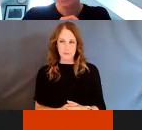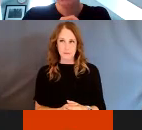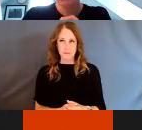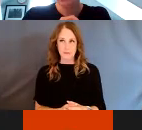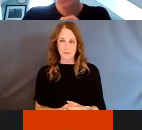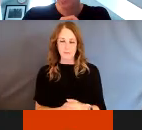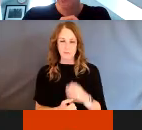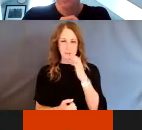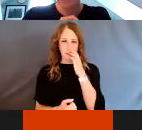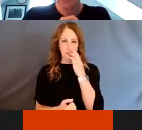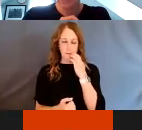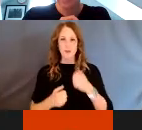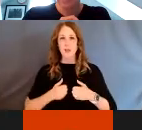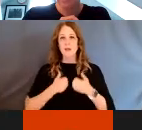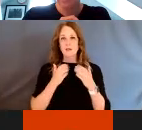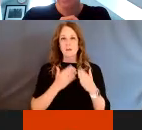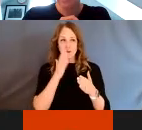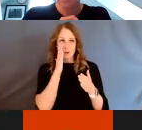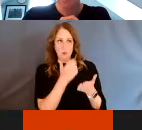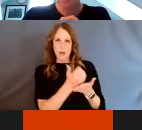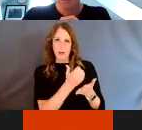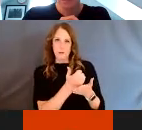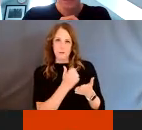and the survivors we will help as advocates.